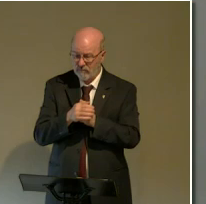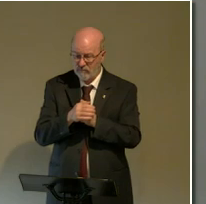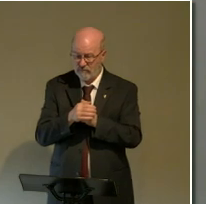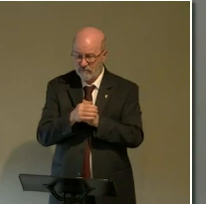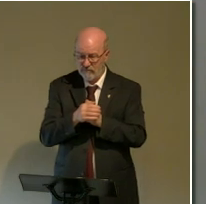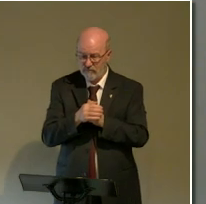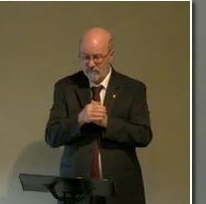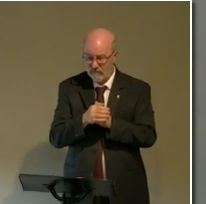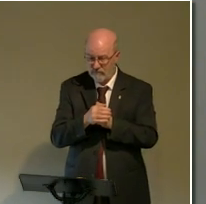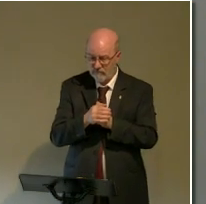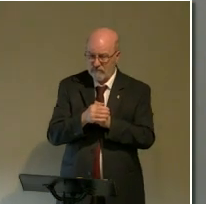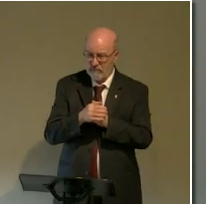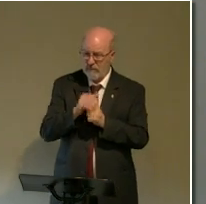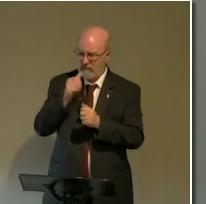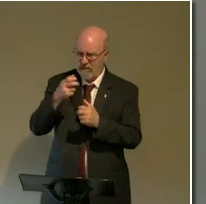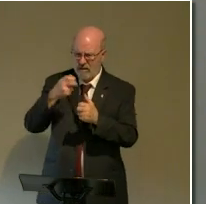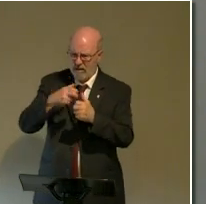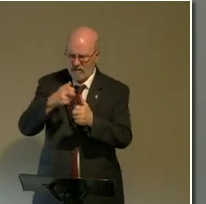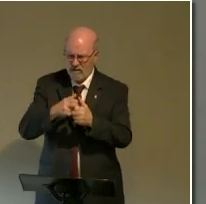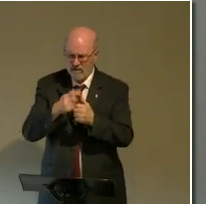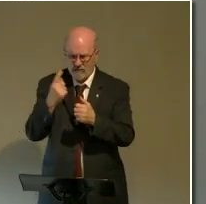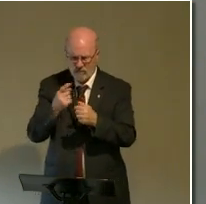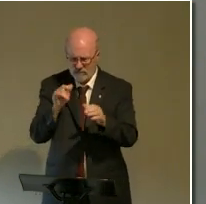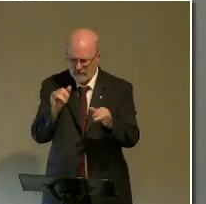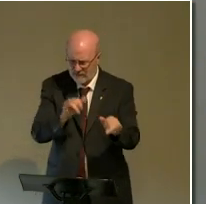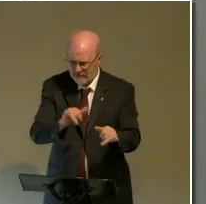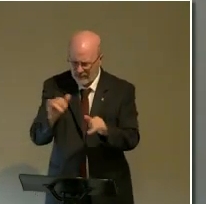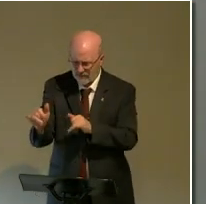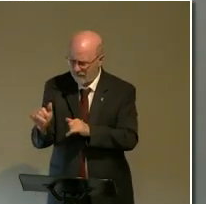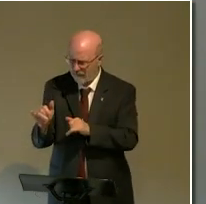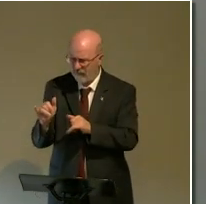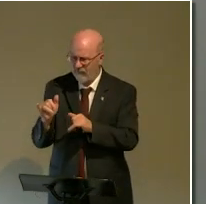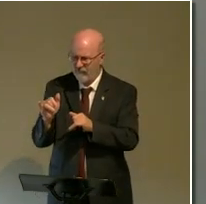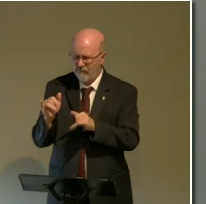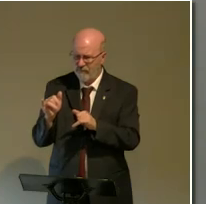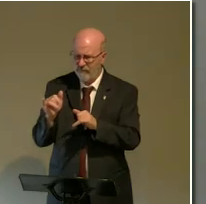It's not rocket science. It's always the same. Okay?